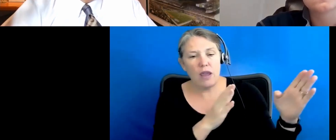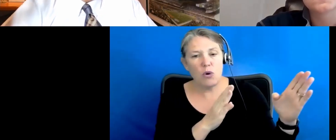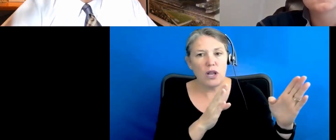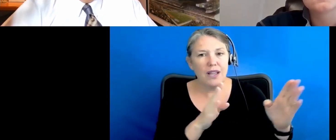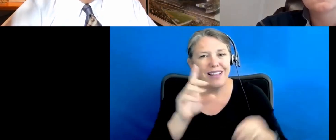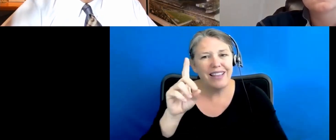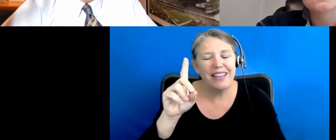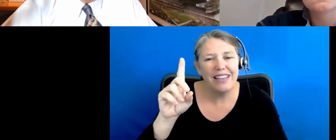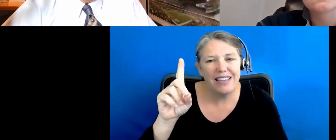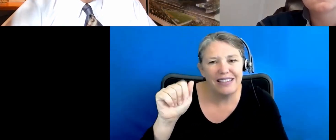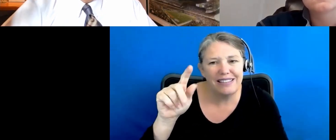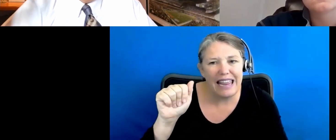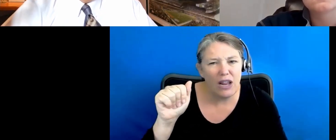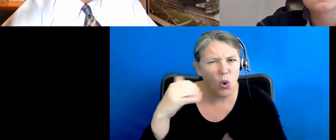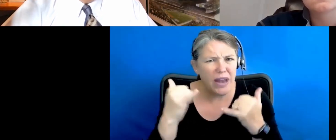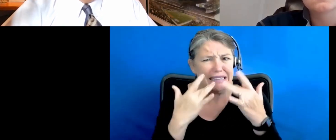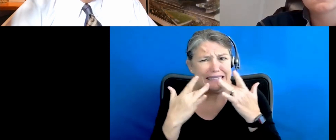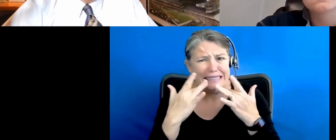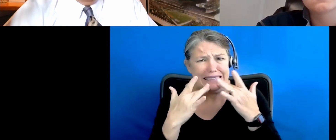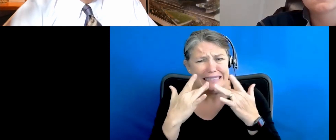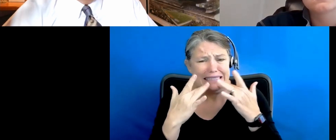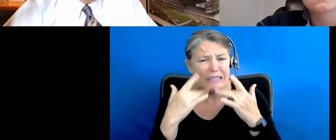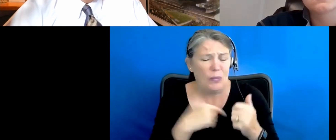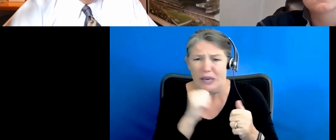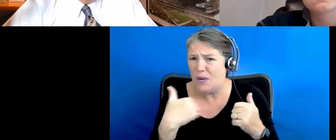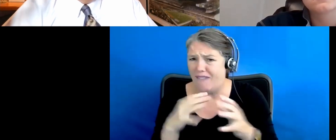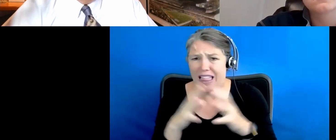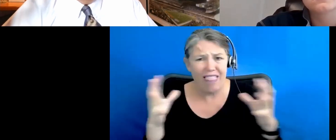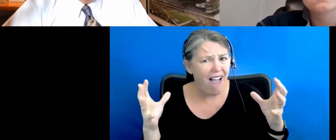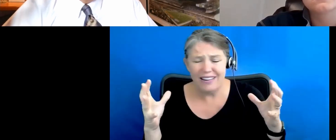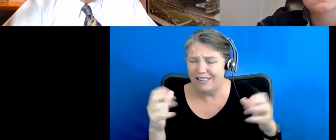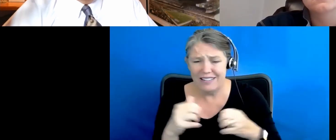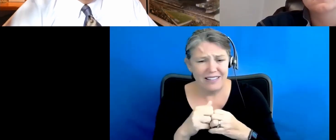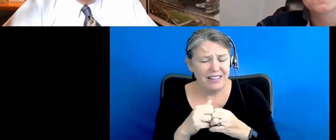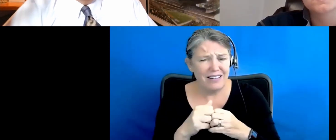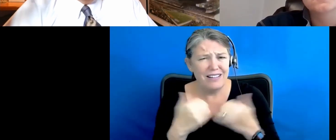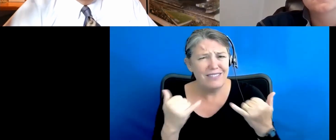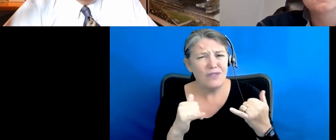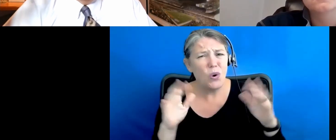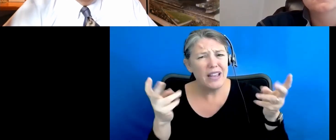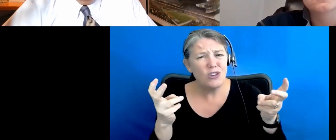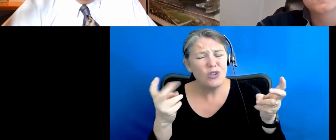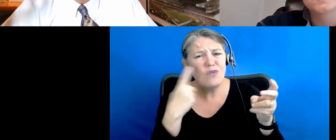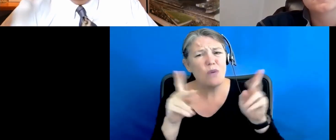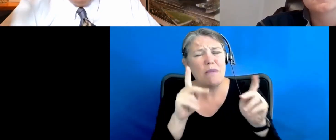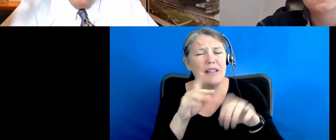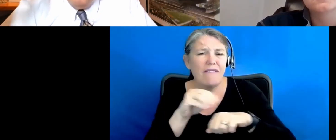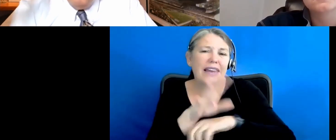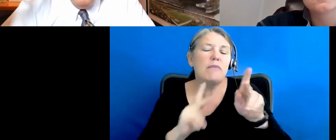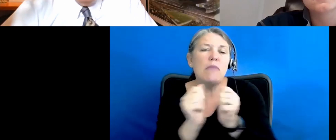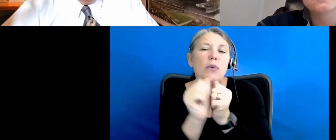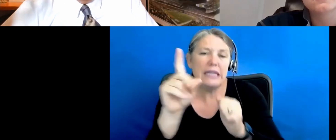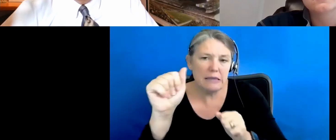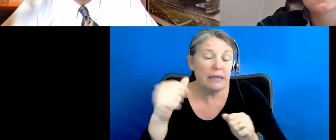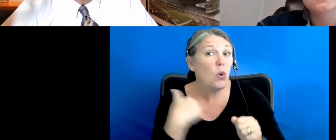data regarding the public health surveillance issues affecting people with disabilities. We